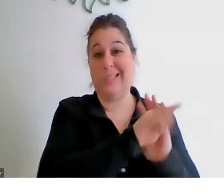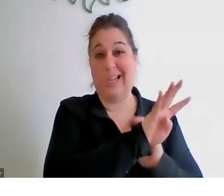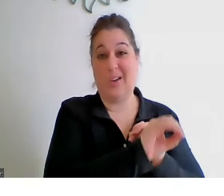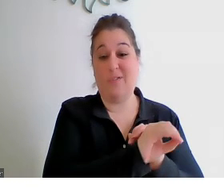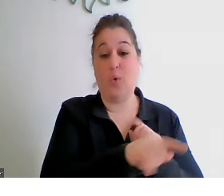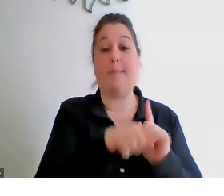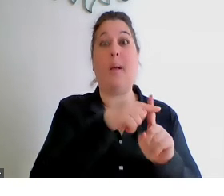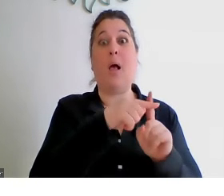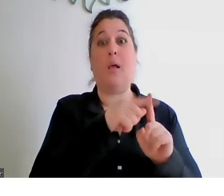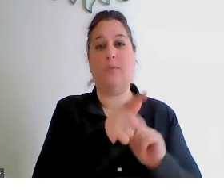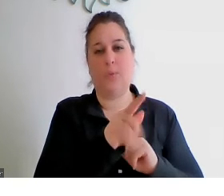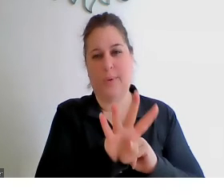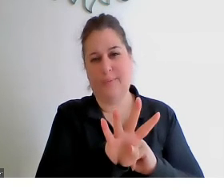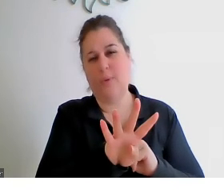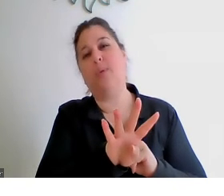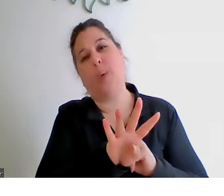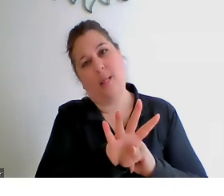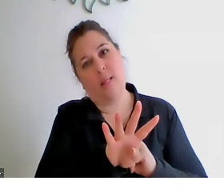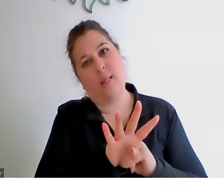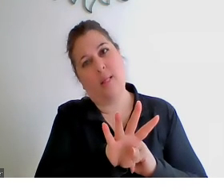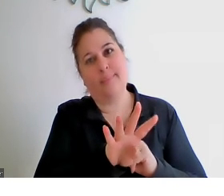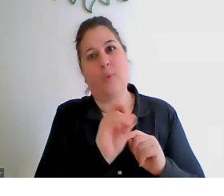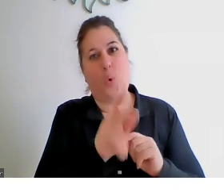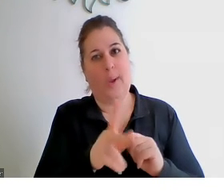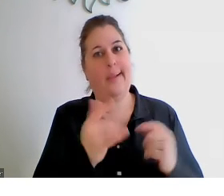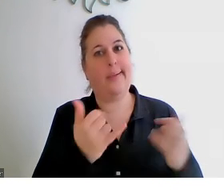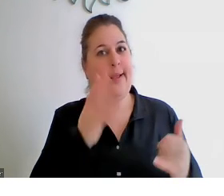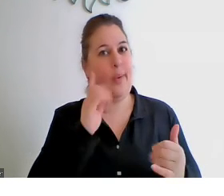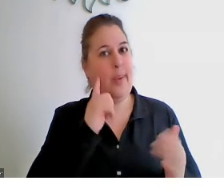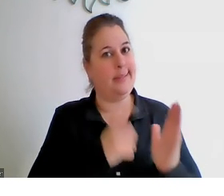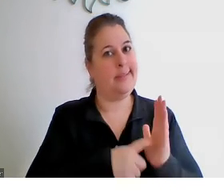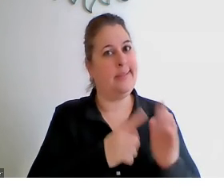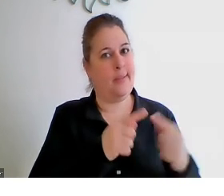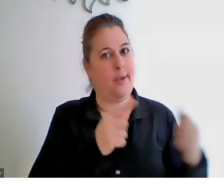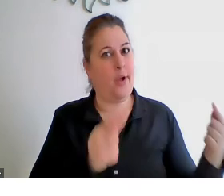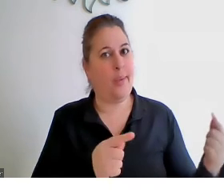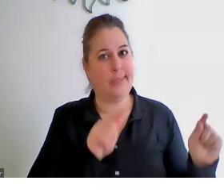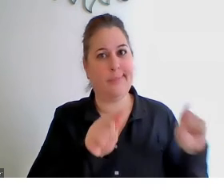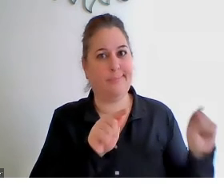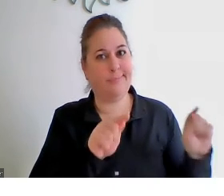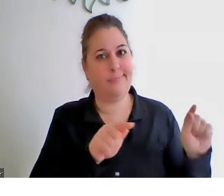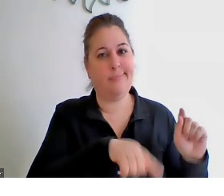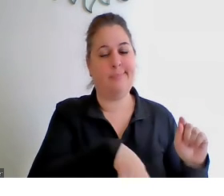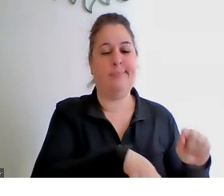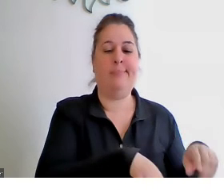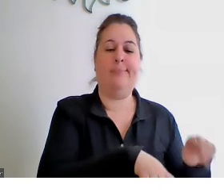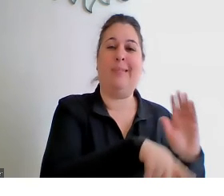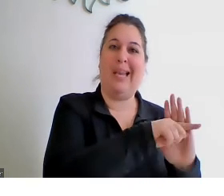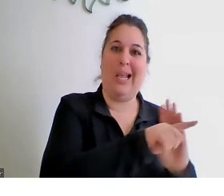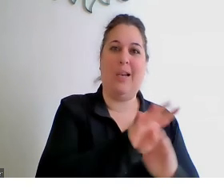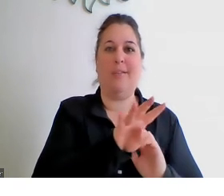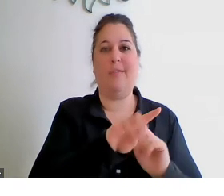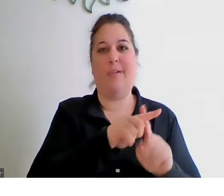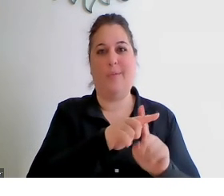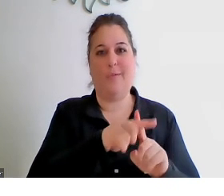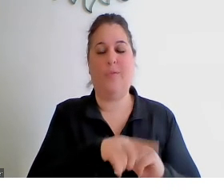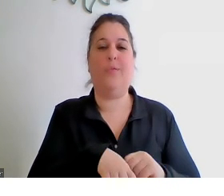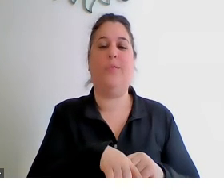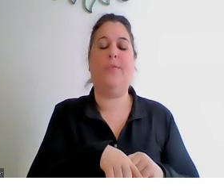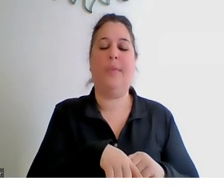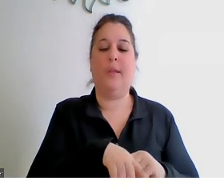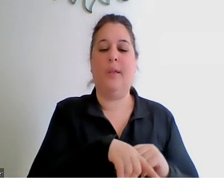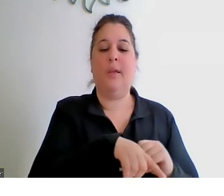middle part of the song. Different sign, subtract. Okay, so just take 40 and minus 24.